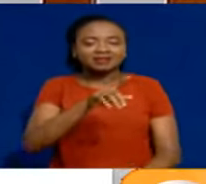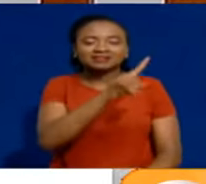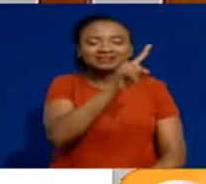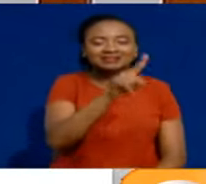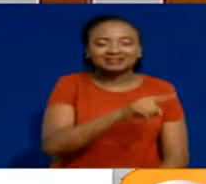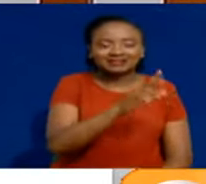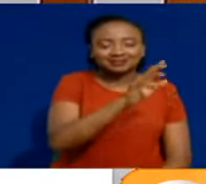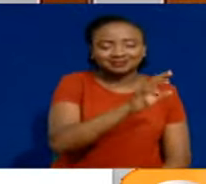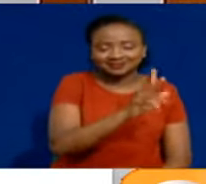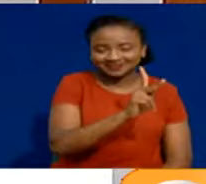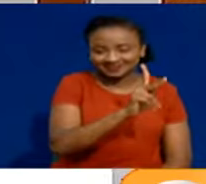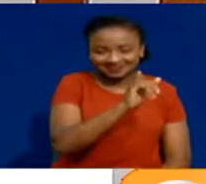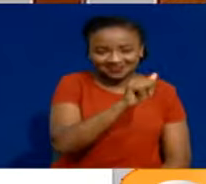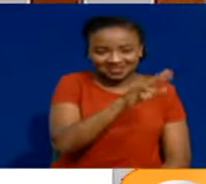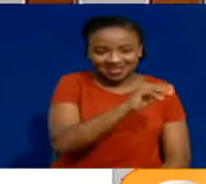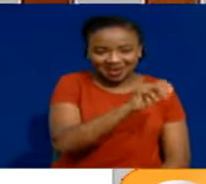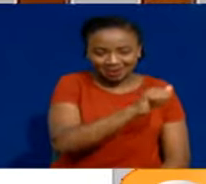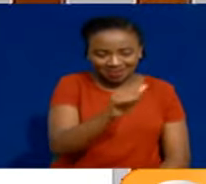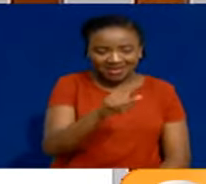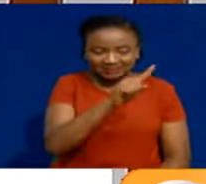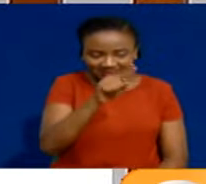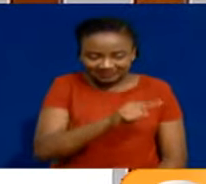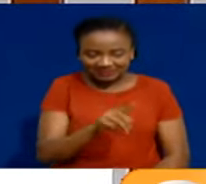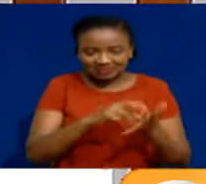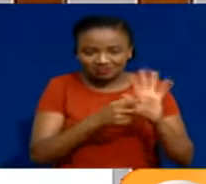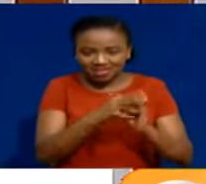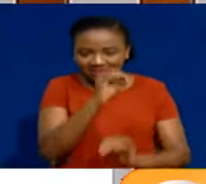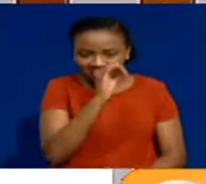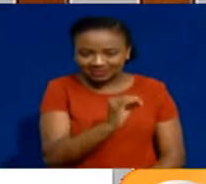zero. How do you feel?